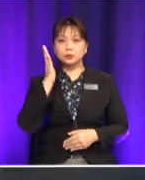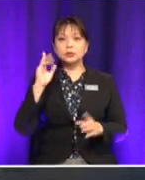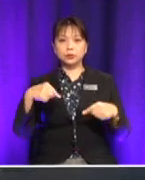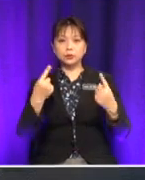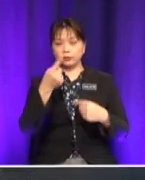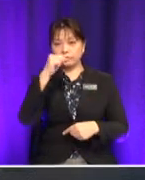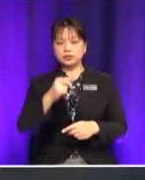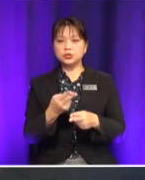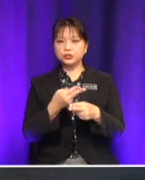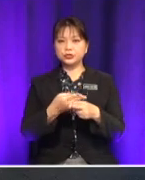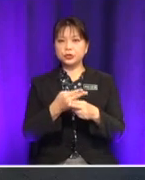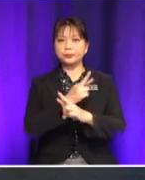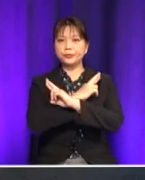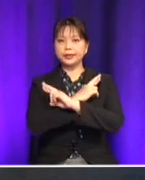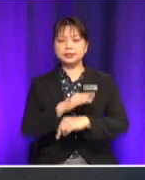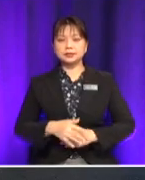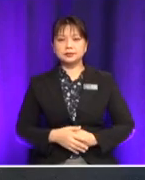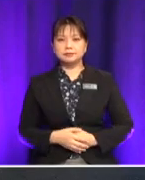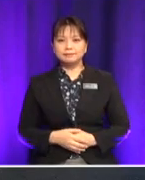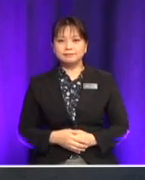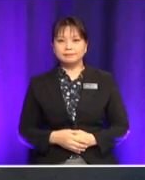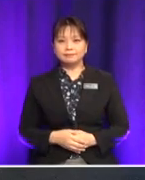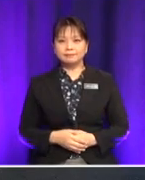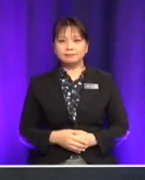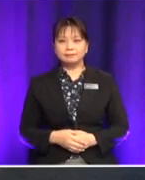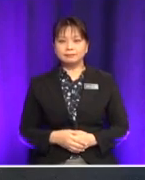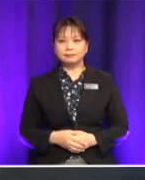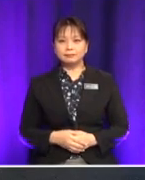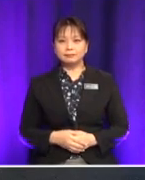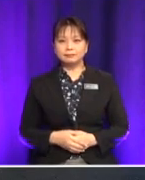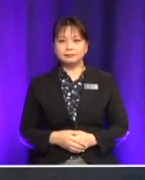And we'll be right back here on EduwebTV KPM.